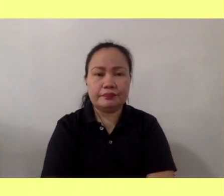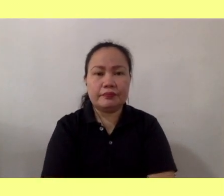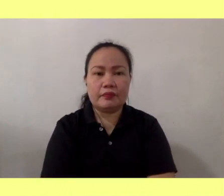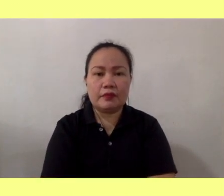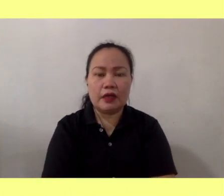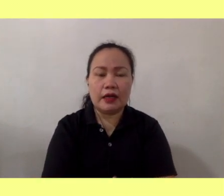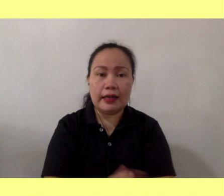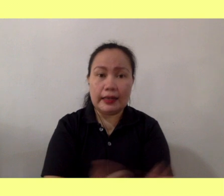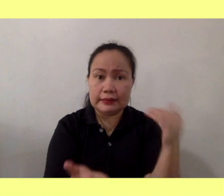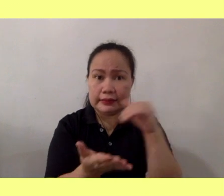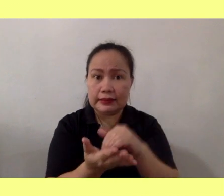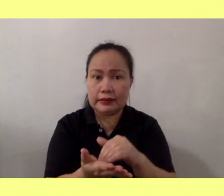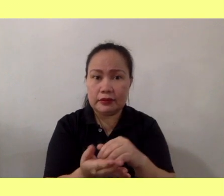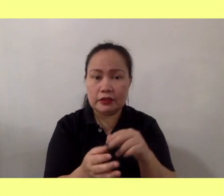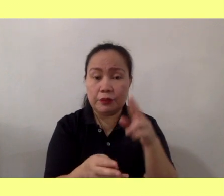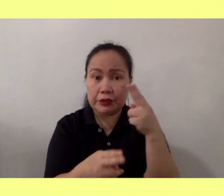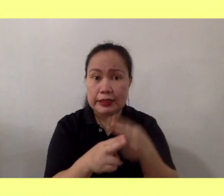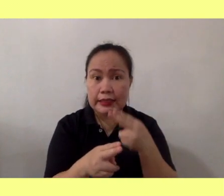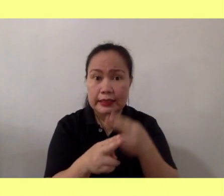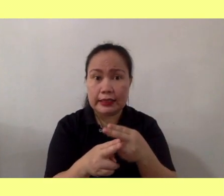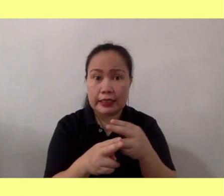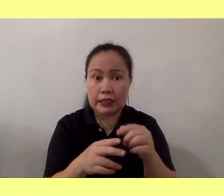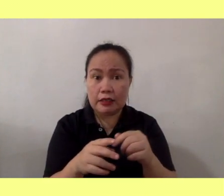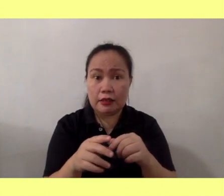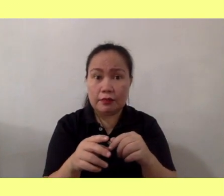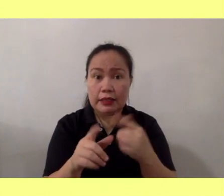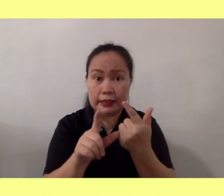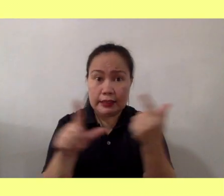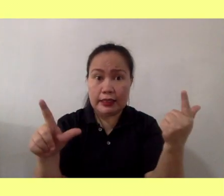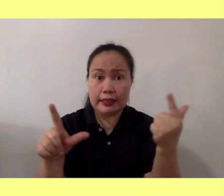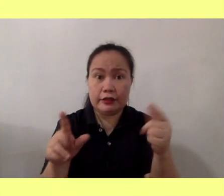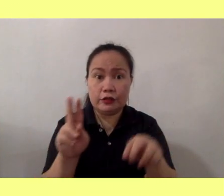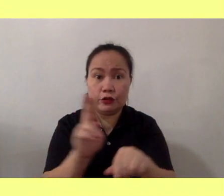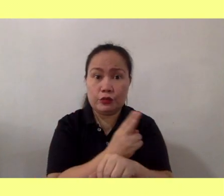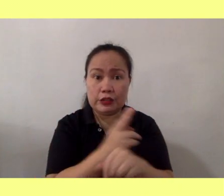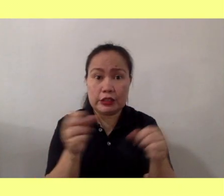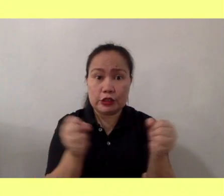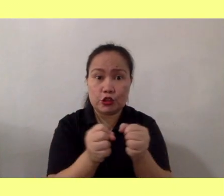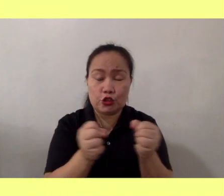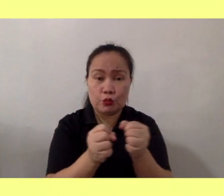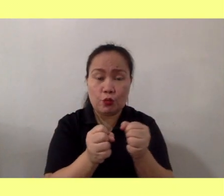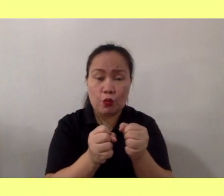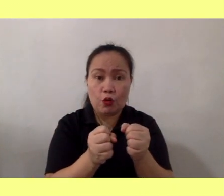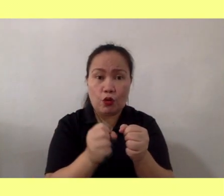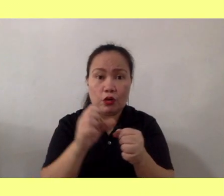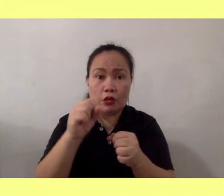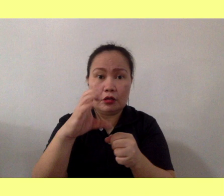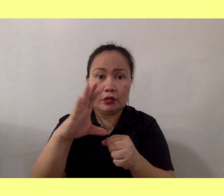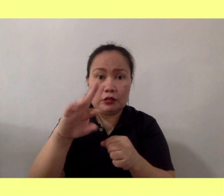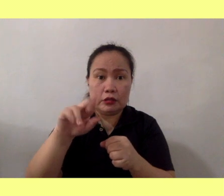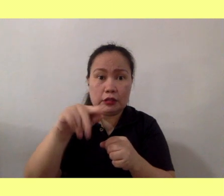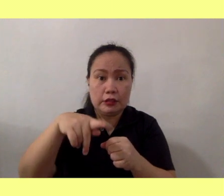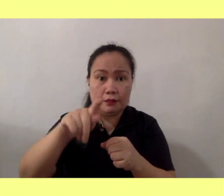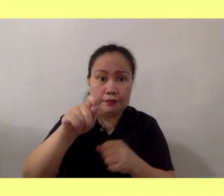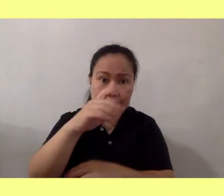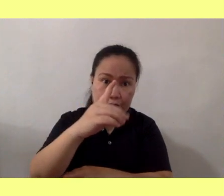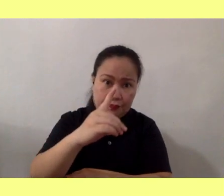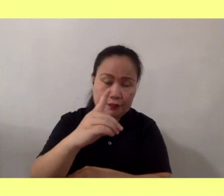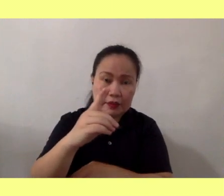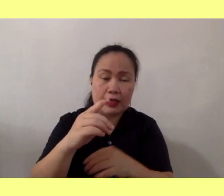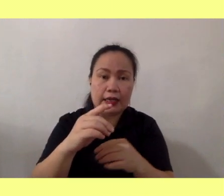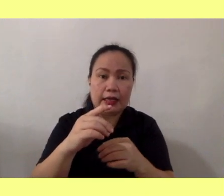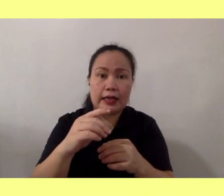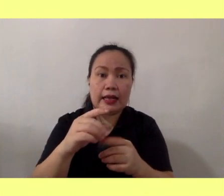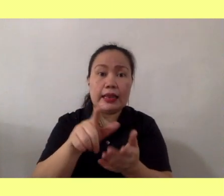are naming a line by using a small script letter. So, this is line D, or in symbol, we will write